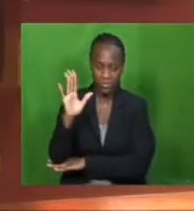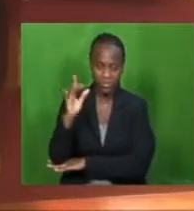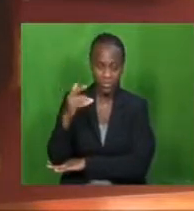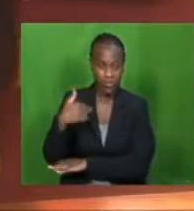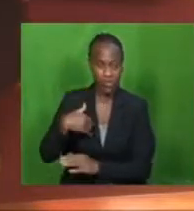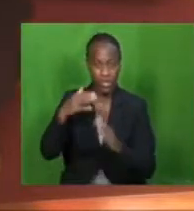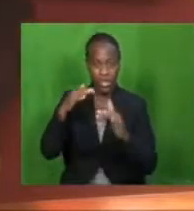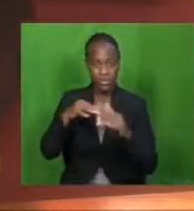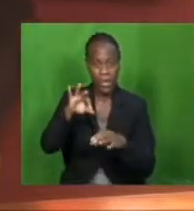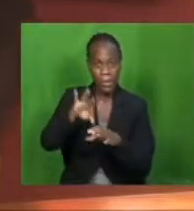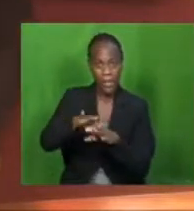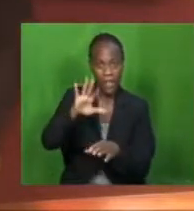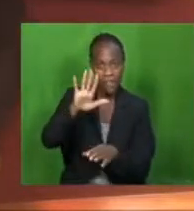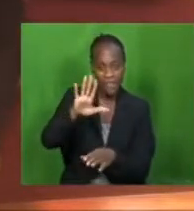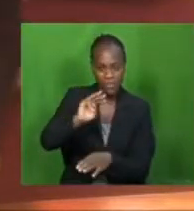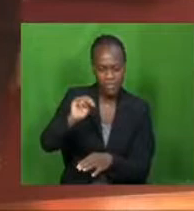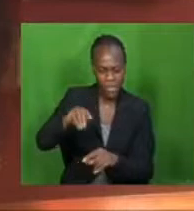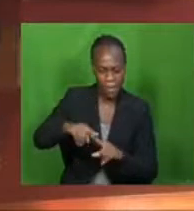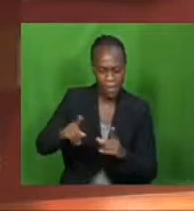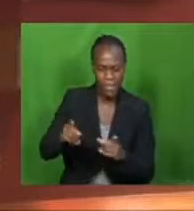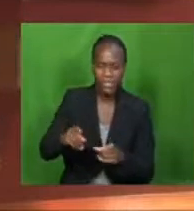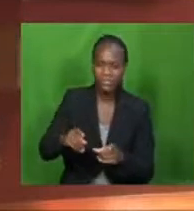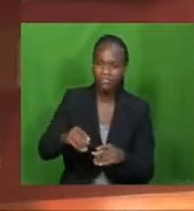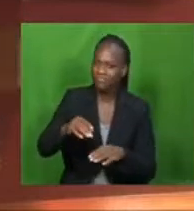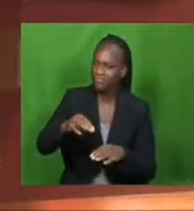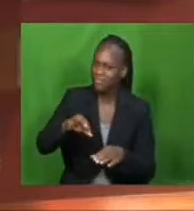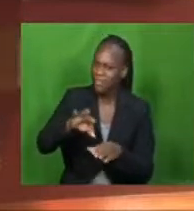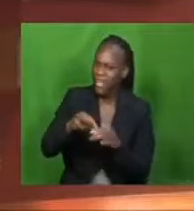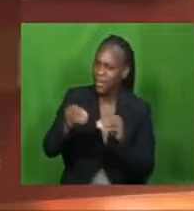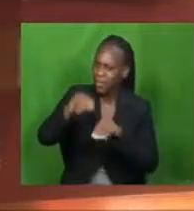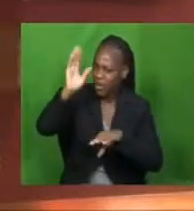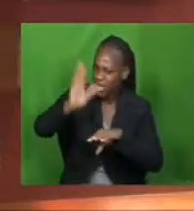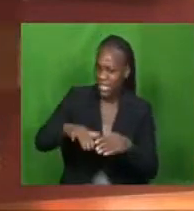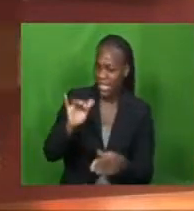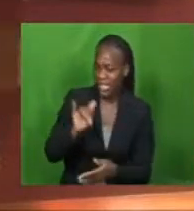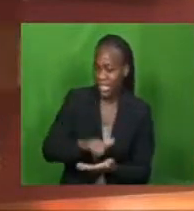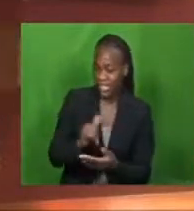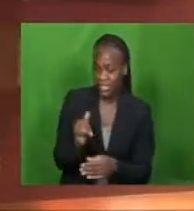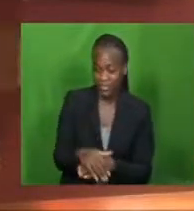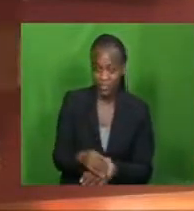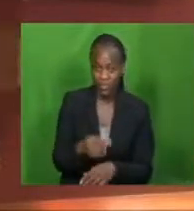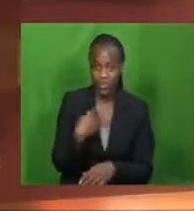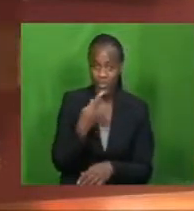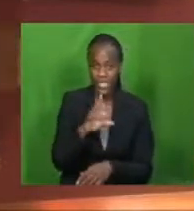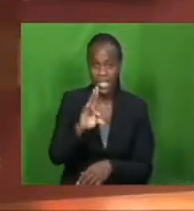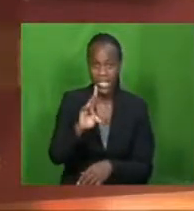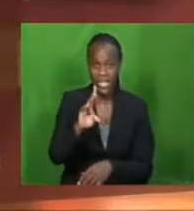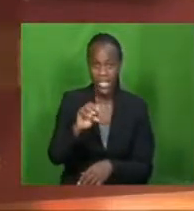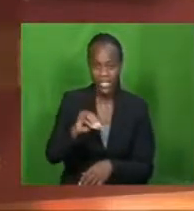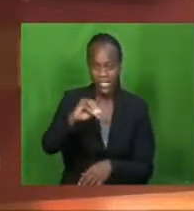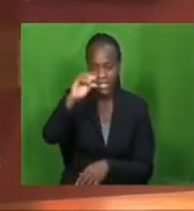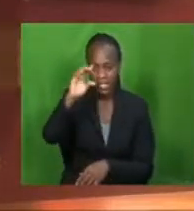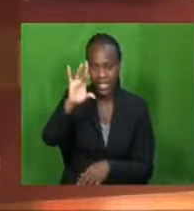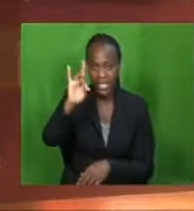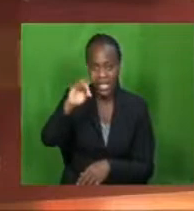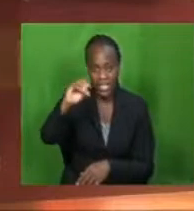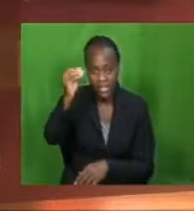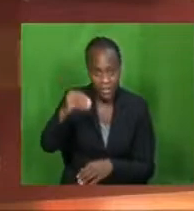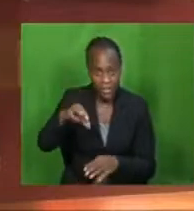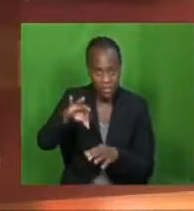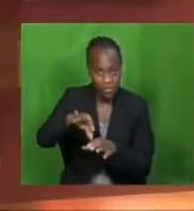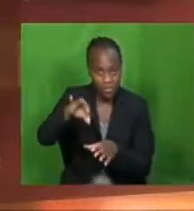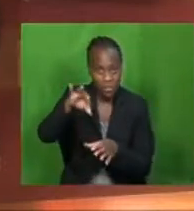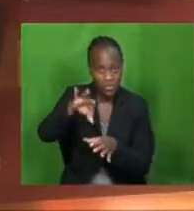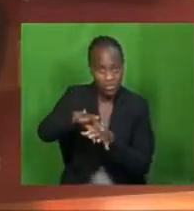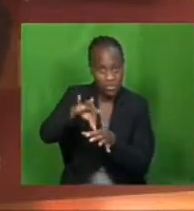trees. Reports from the Forestry Commission indicate that 80% of these trees have survived and are doing very well.